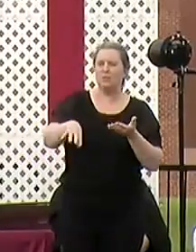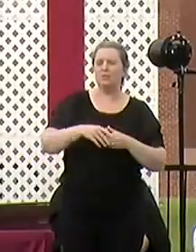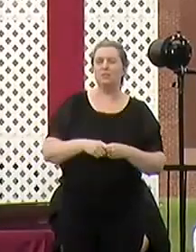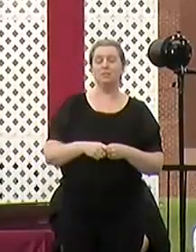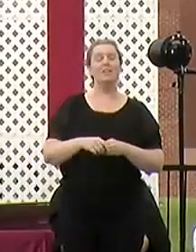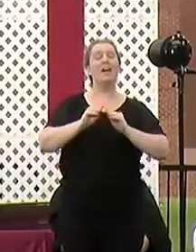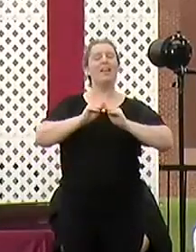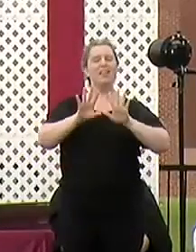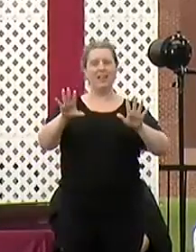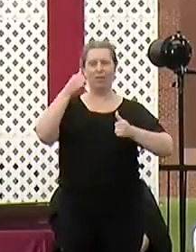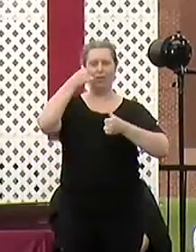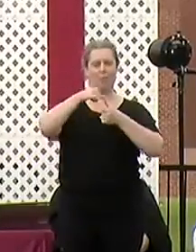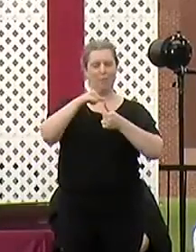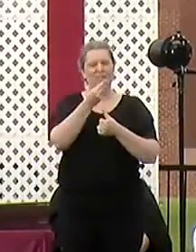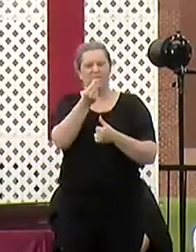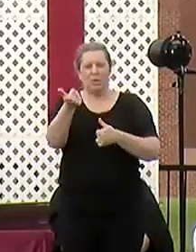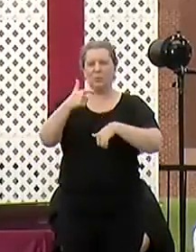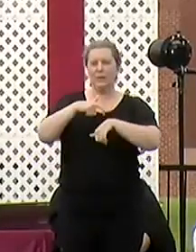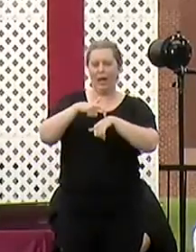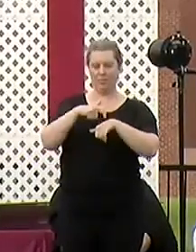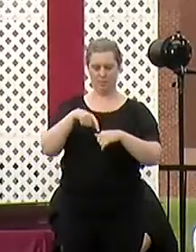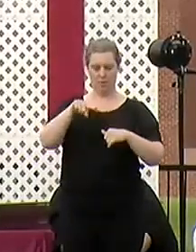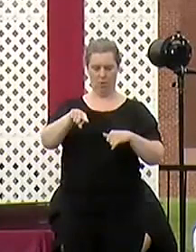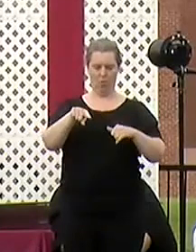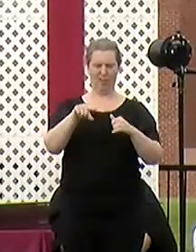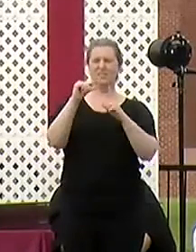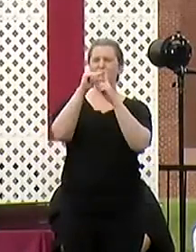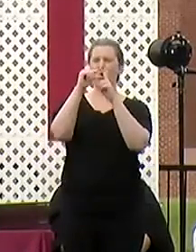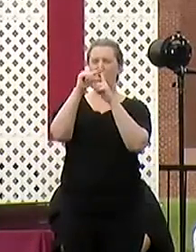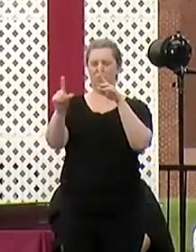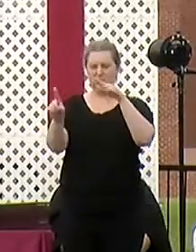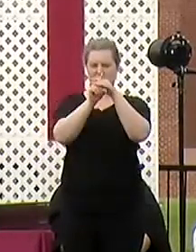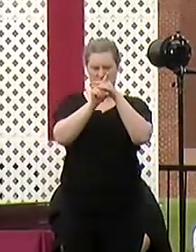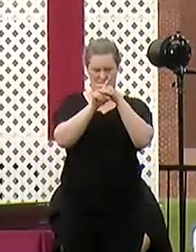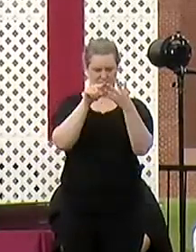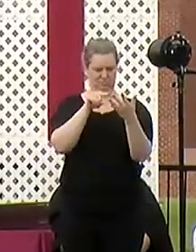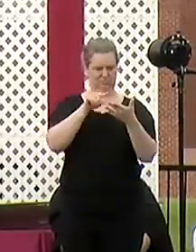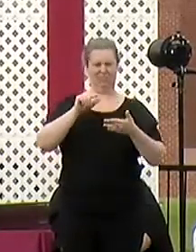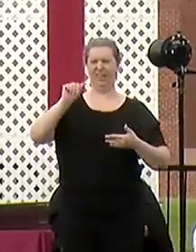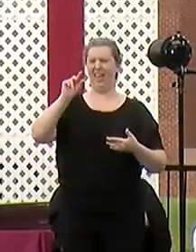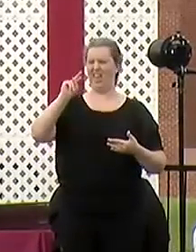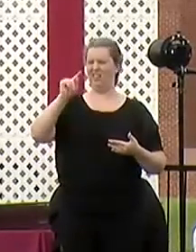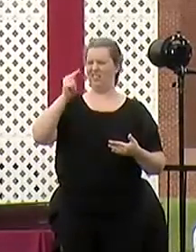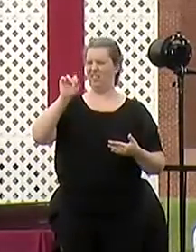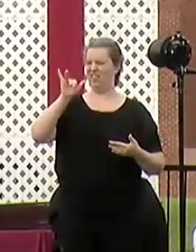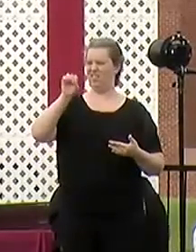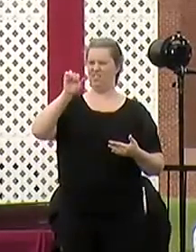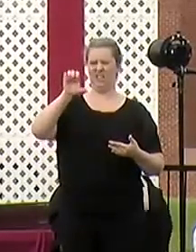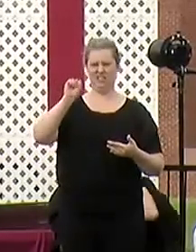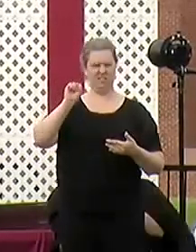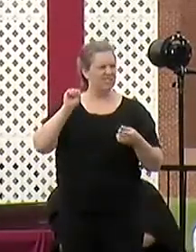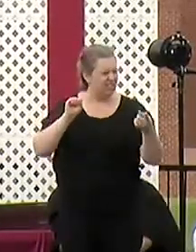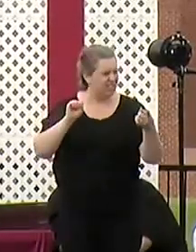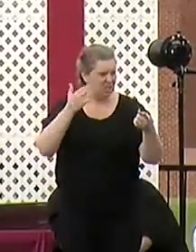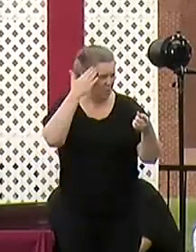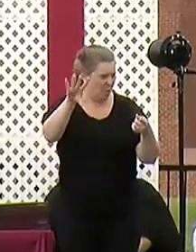I clearly remember 5 or 6 times when a random literature term would come up in class. Antithesis, for example. Oh, you guys really